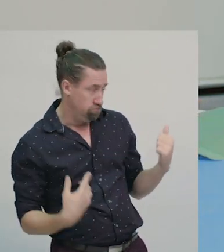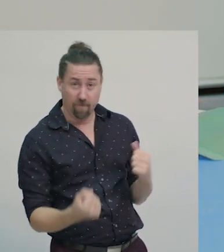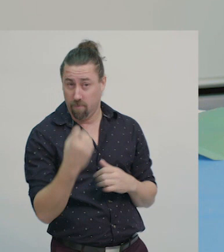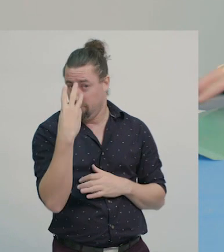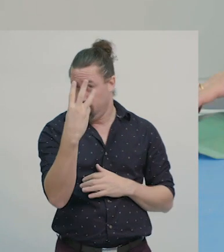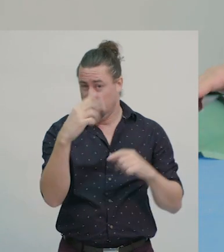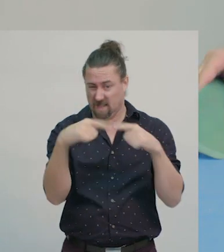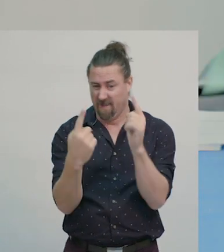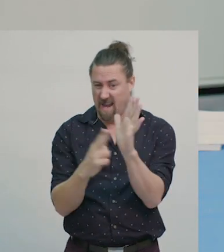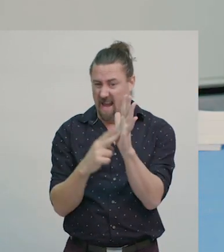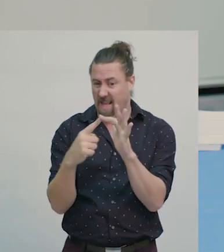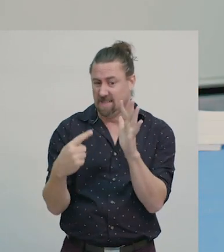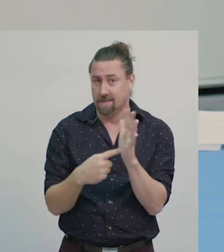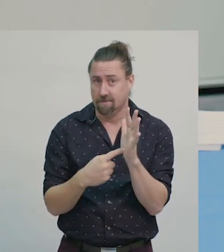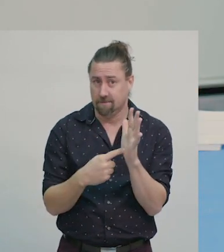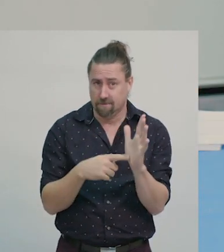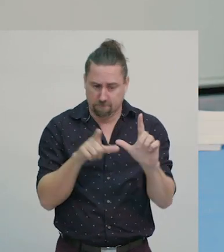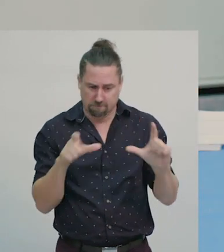nets.